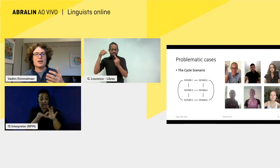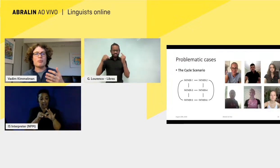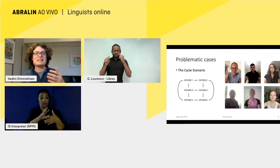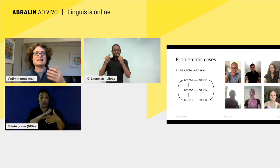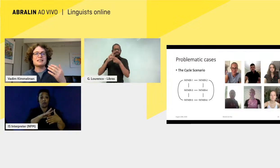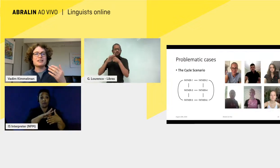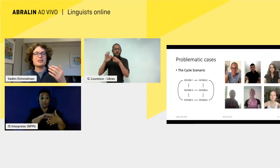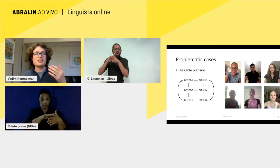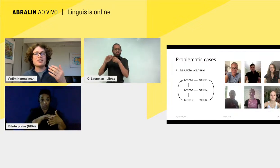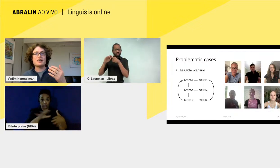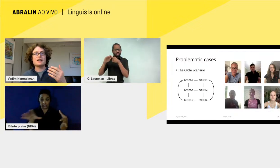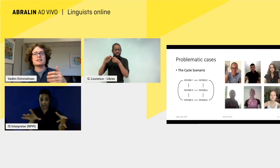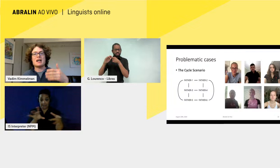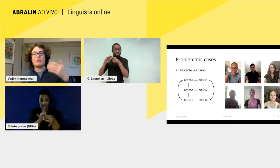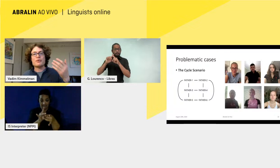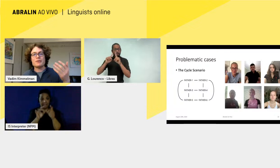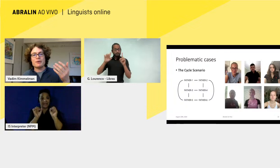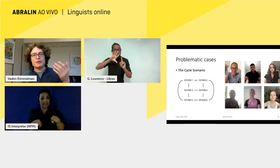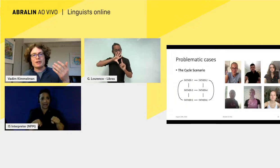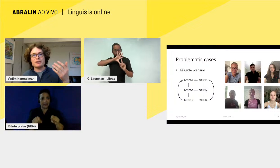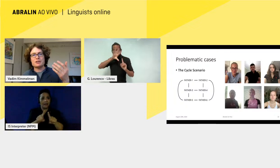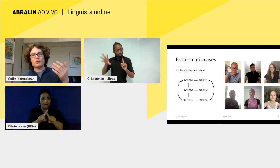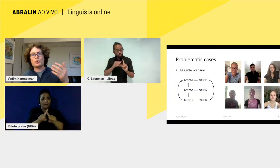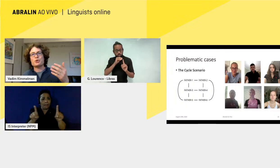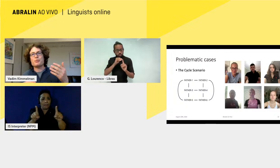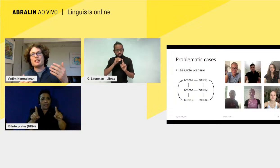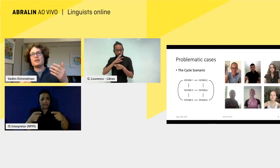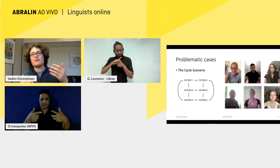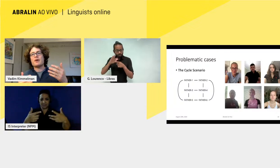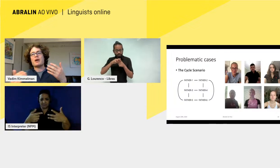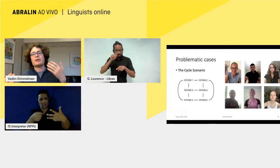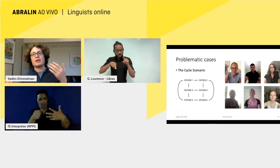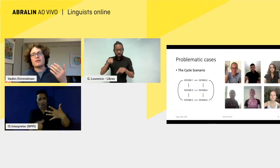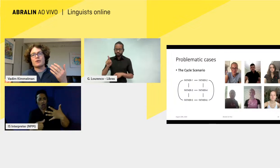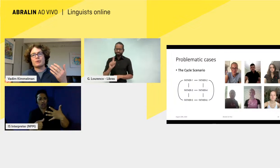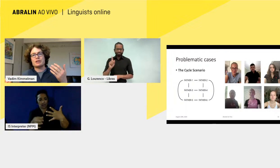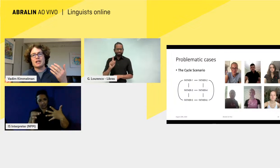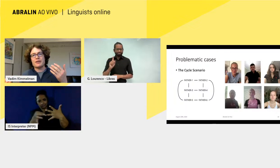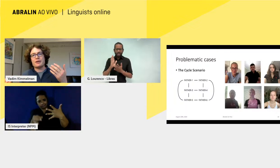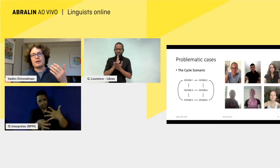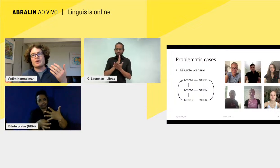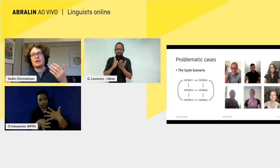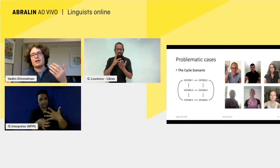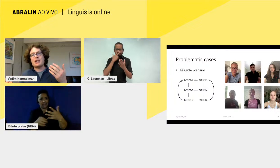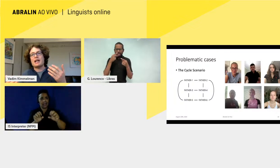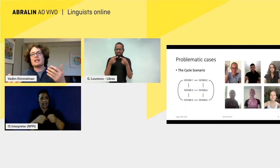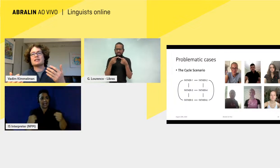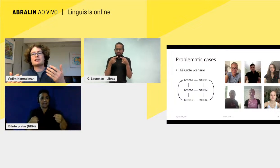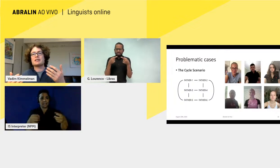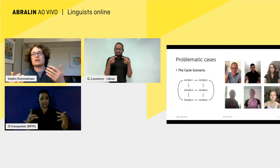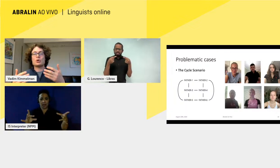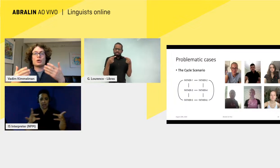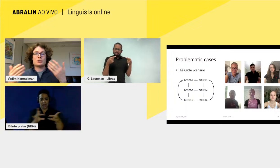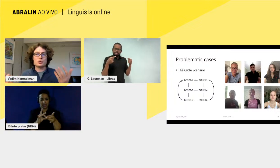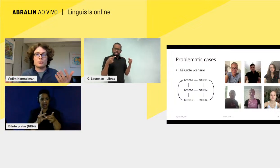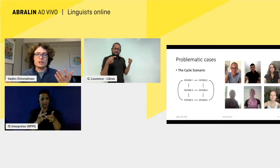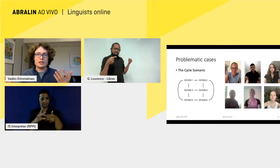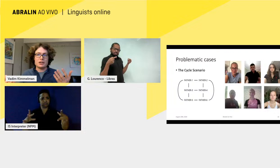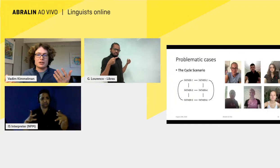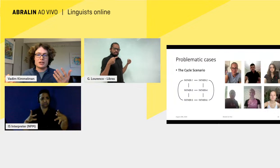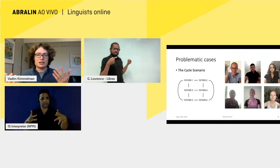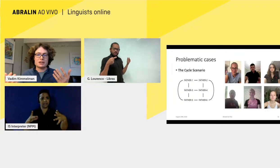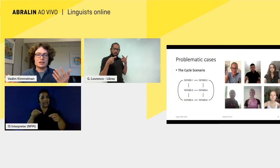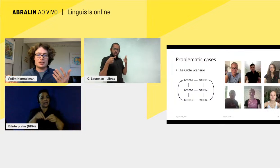relations, but still some of the variants would be far enough from each other as not